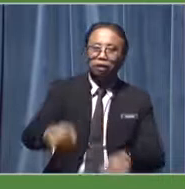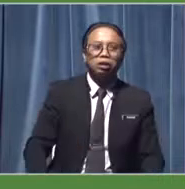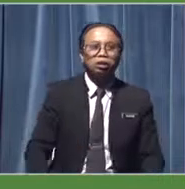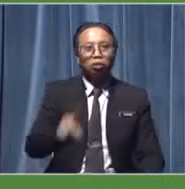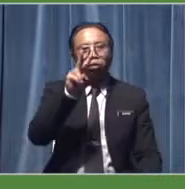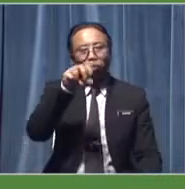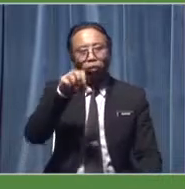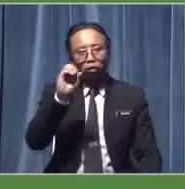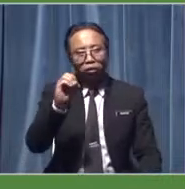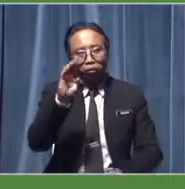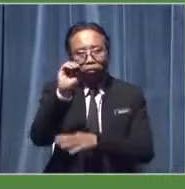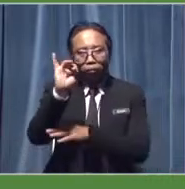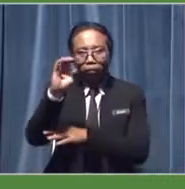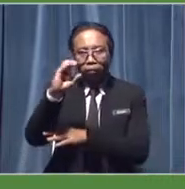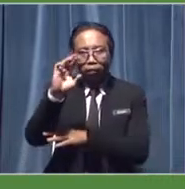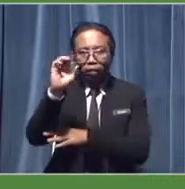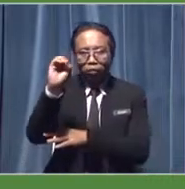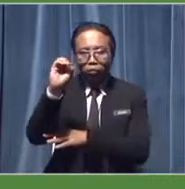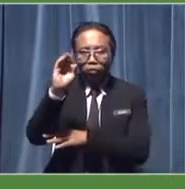2.0 microfarad.